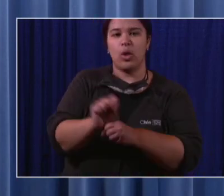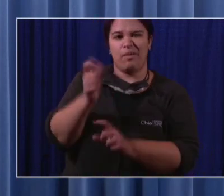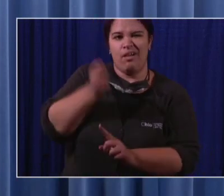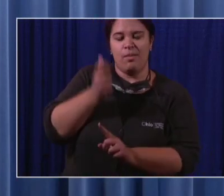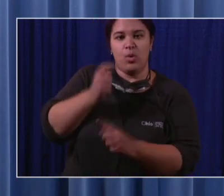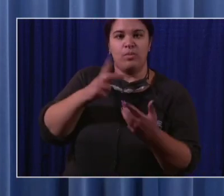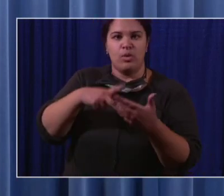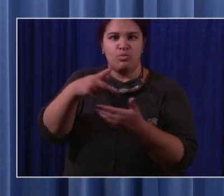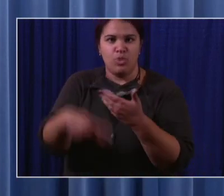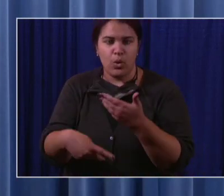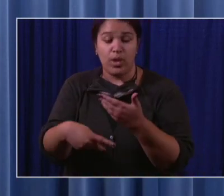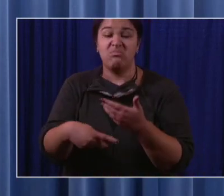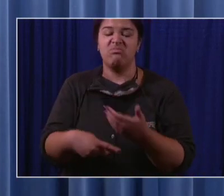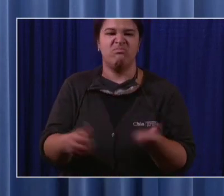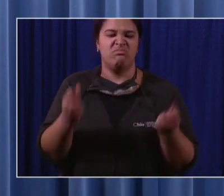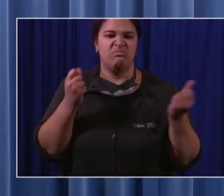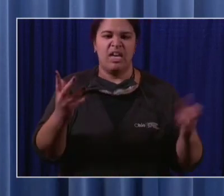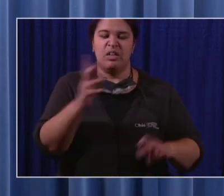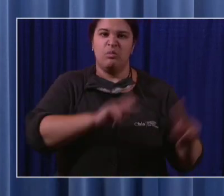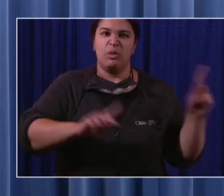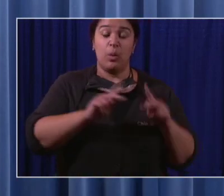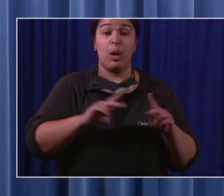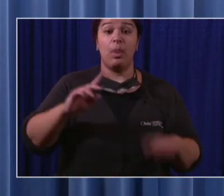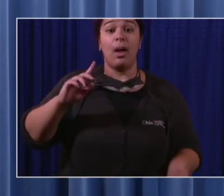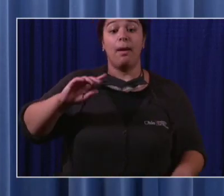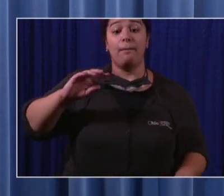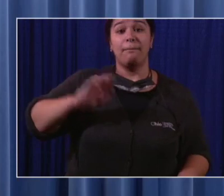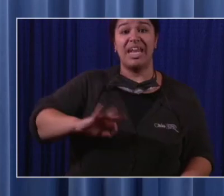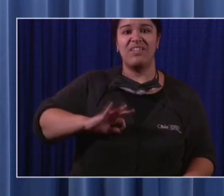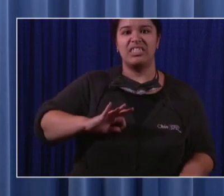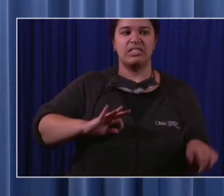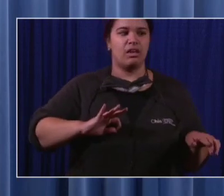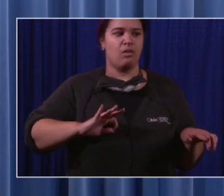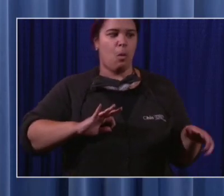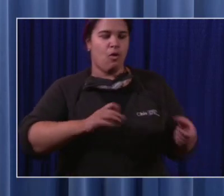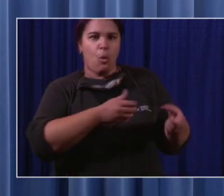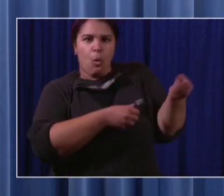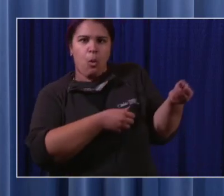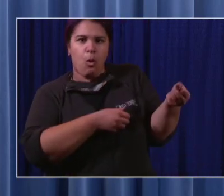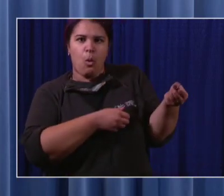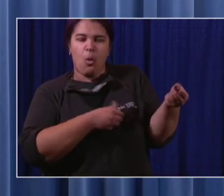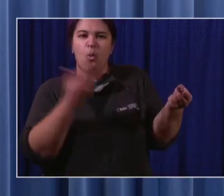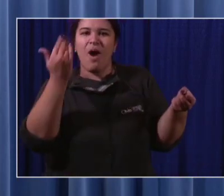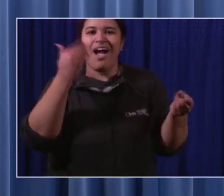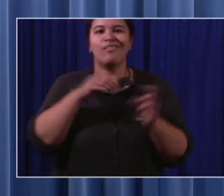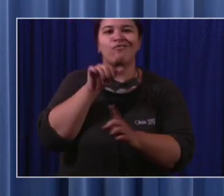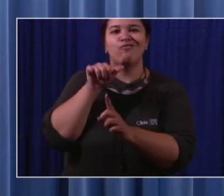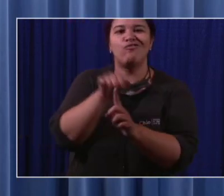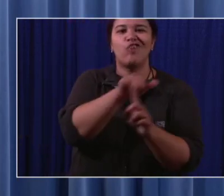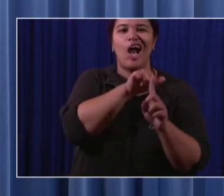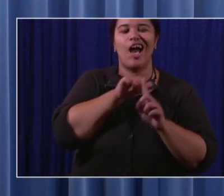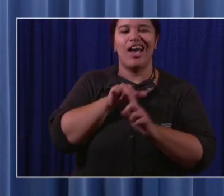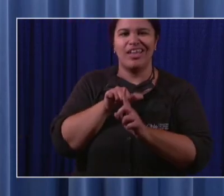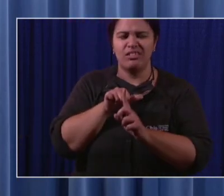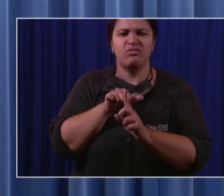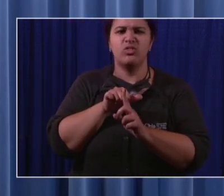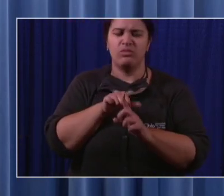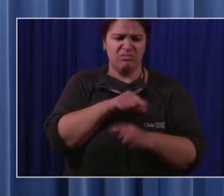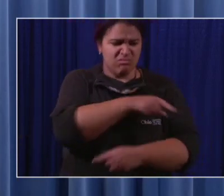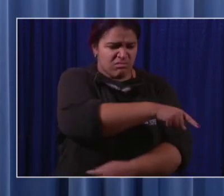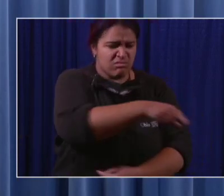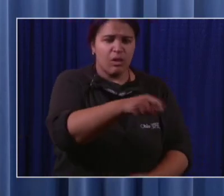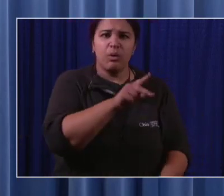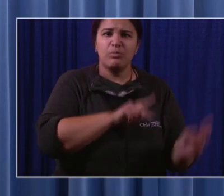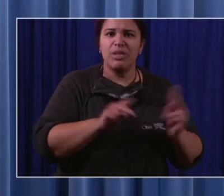had their benefits frozen because of a nationwide fraud issue. What do you have to say to those Ohioans who continue to have issues with specifically